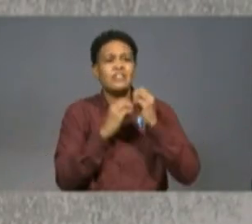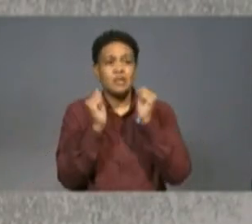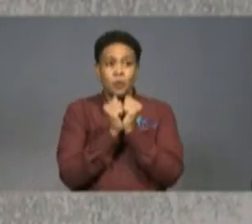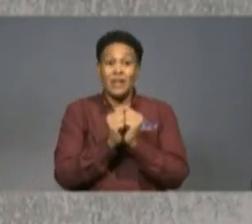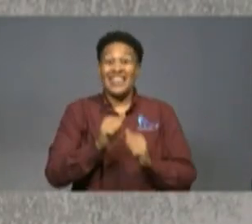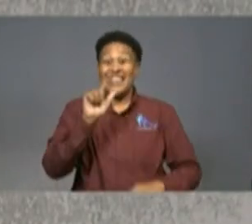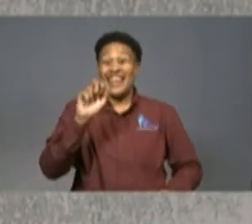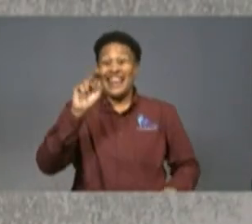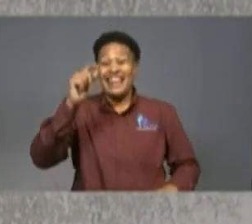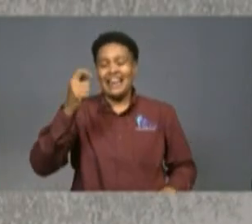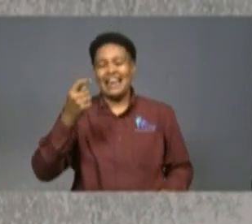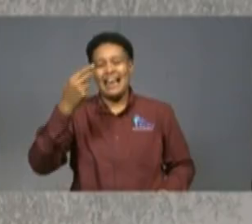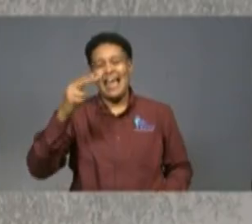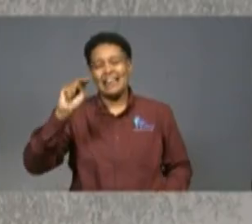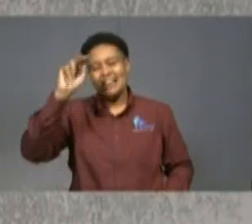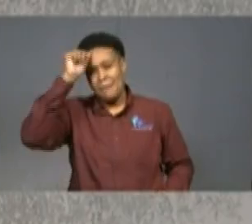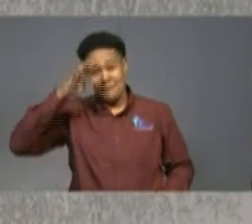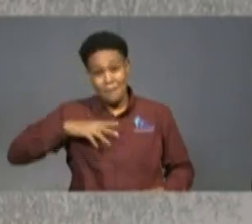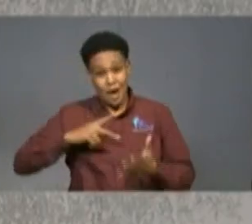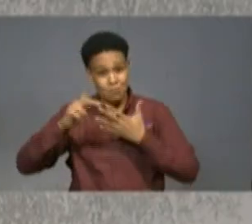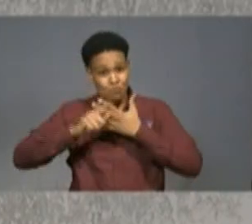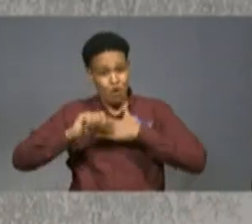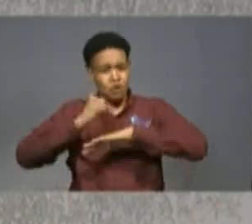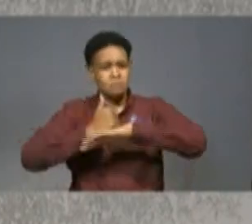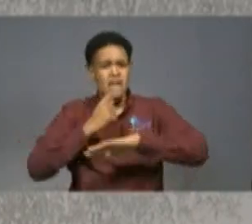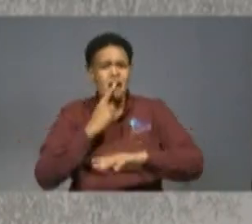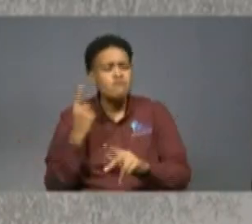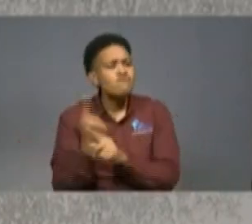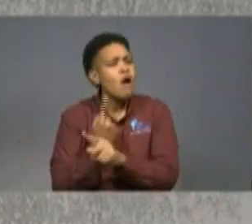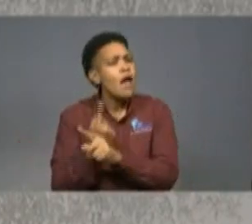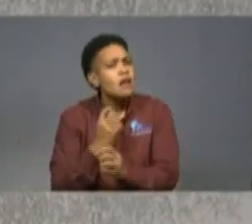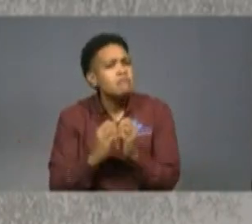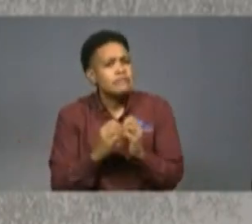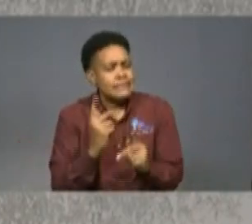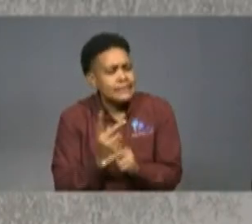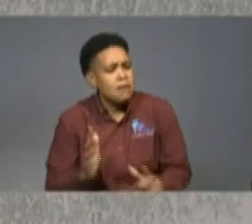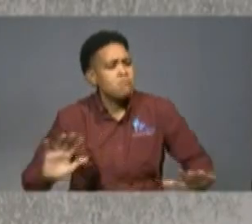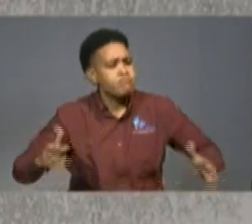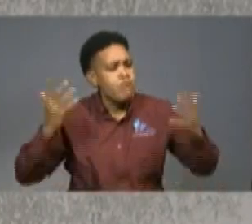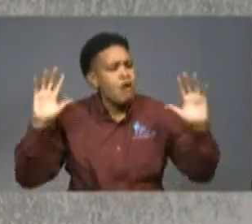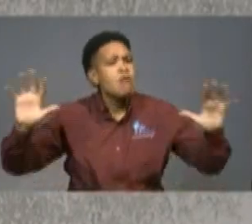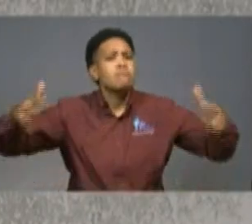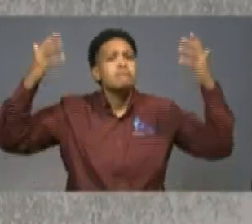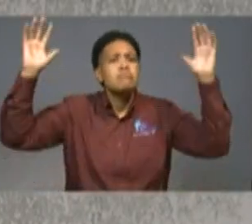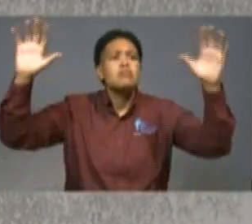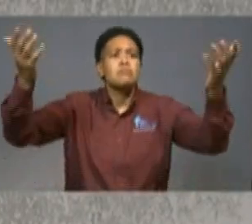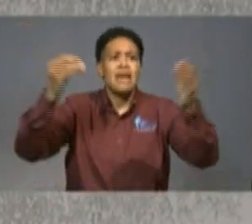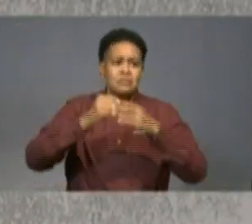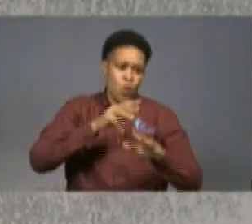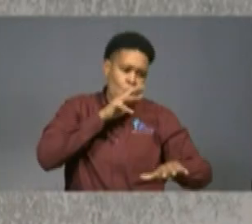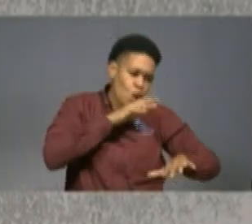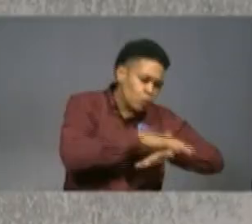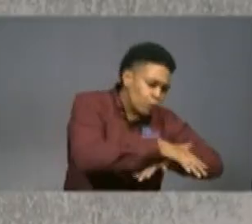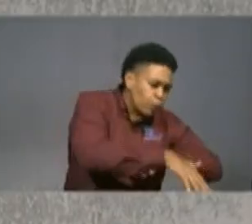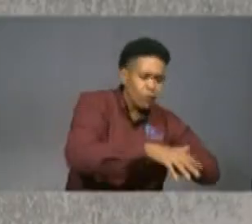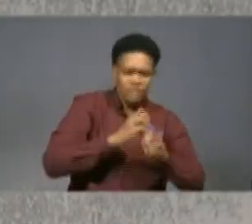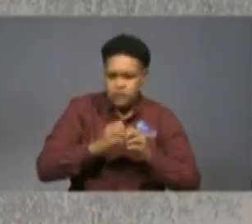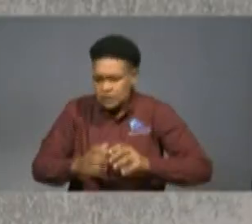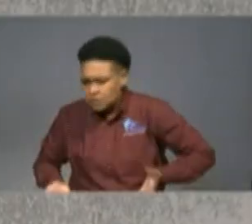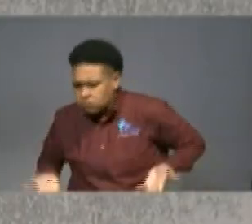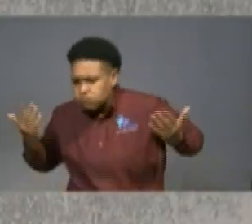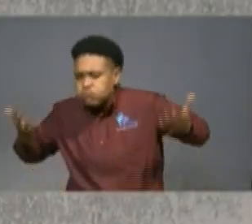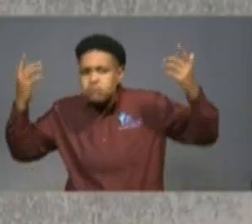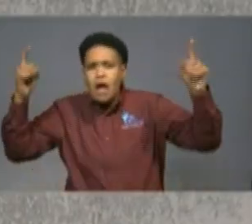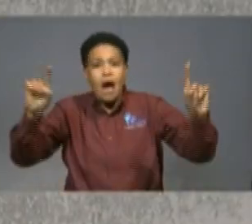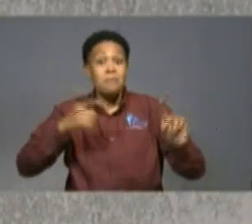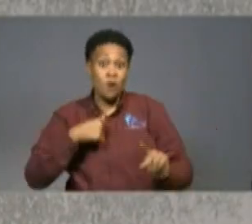program that the Prime Minister indicated, to have regular maintenance, especially of the channels and curves, the drains. And we're going to put